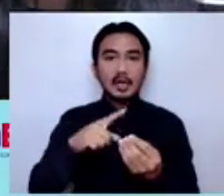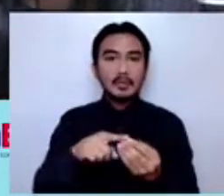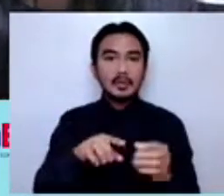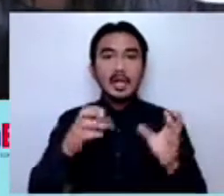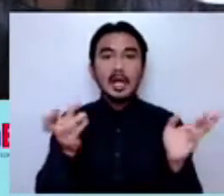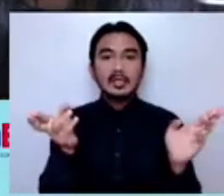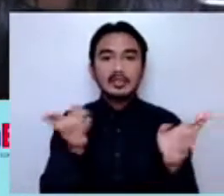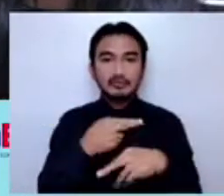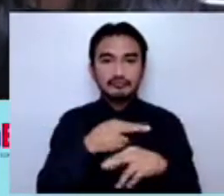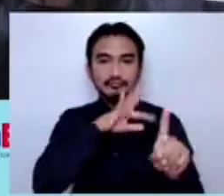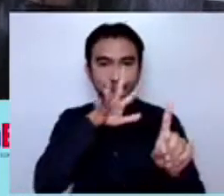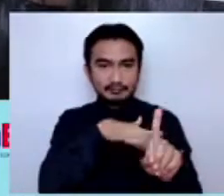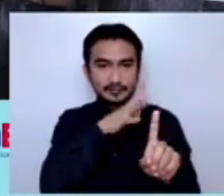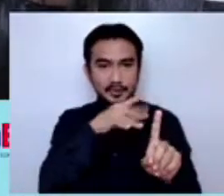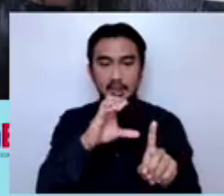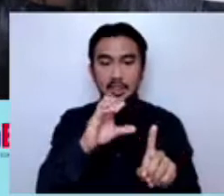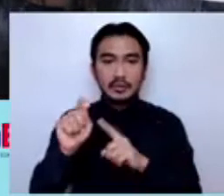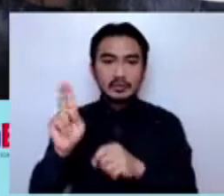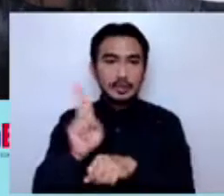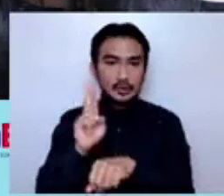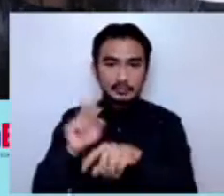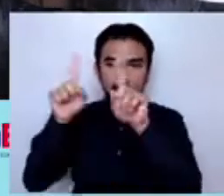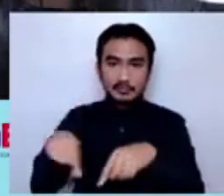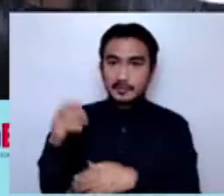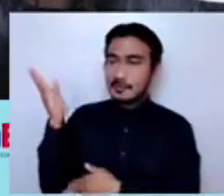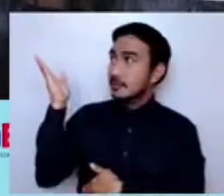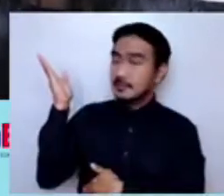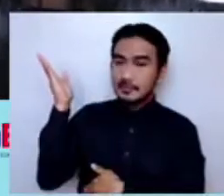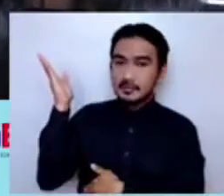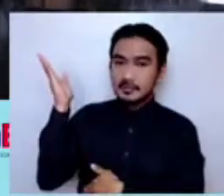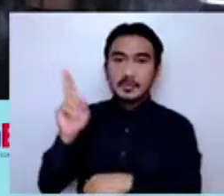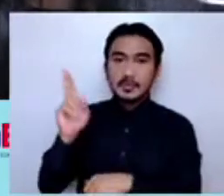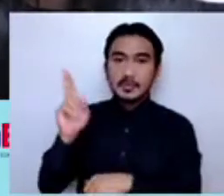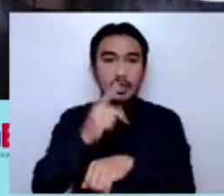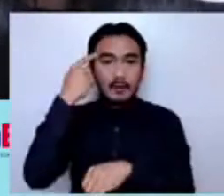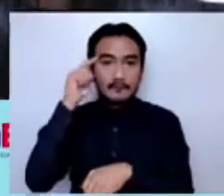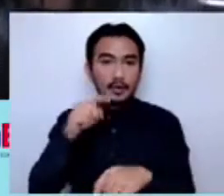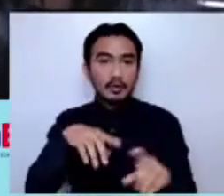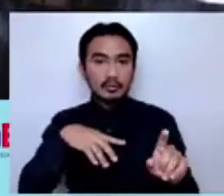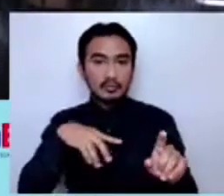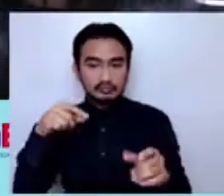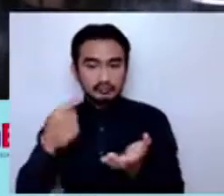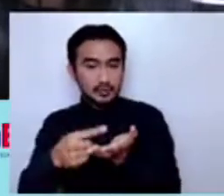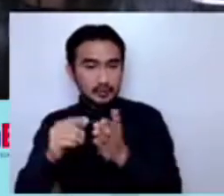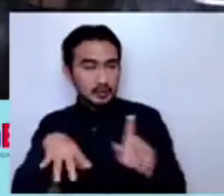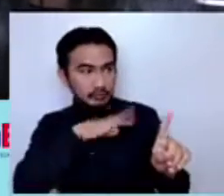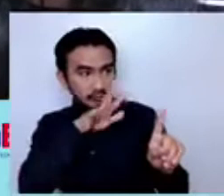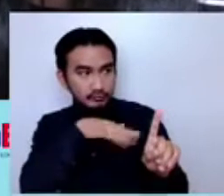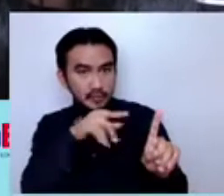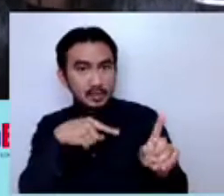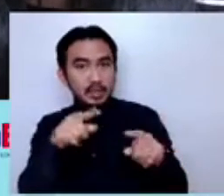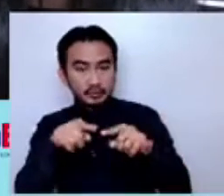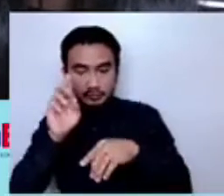in the COT RPMS tool. And this tool is used by the observer or your observers to indicate the